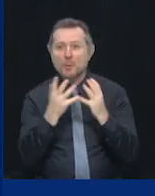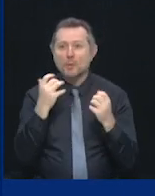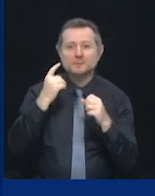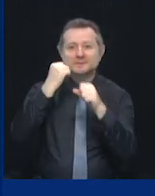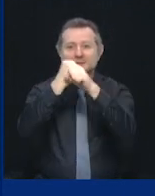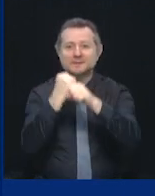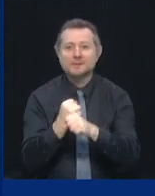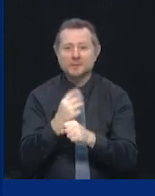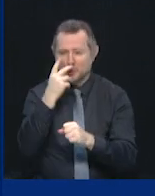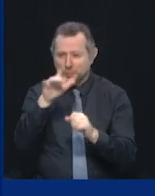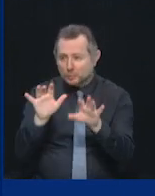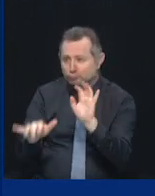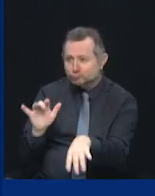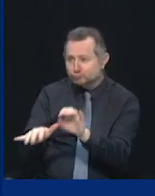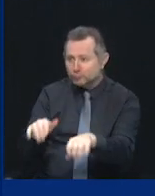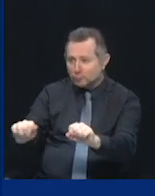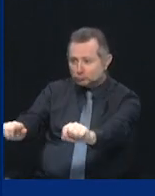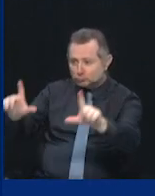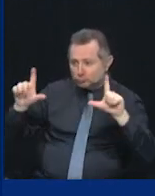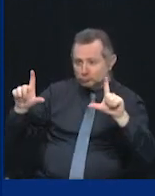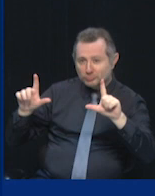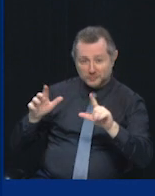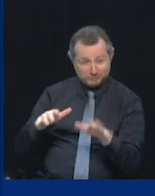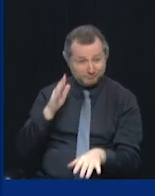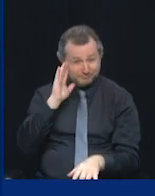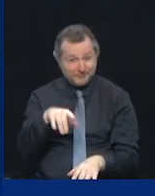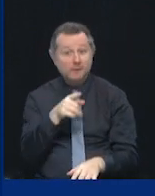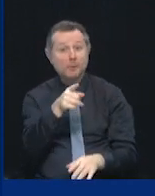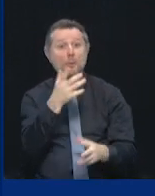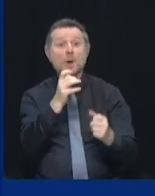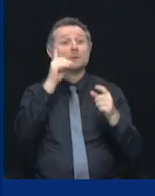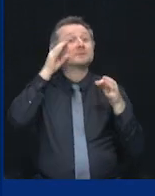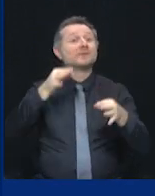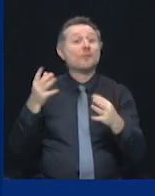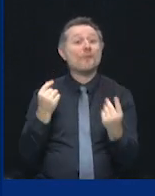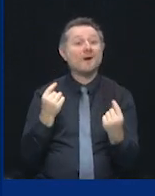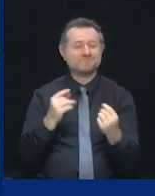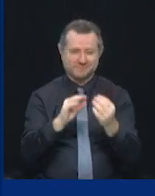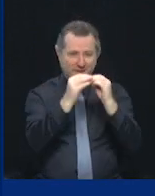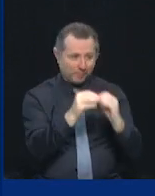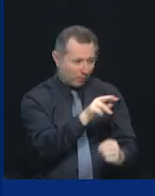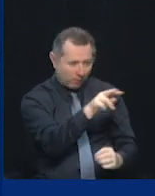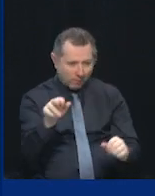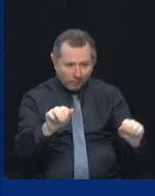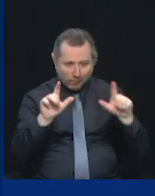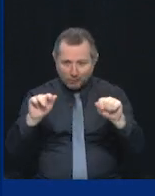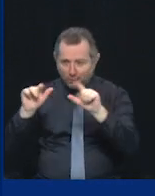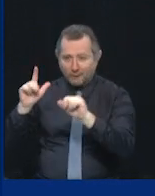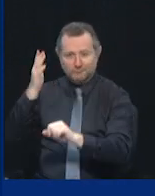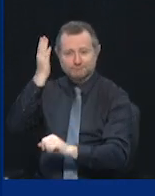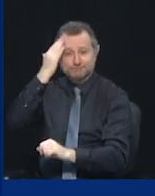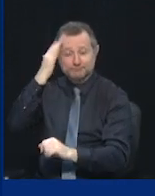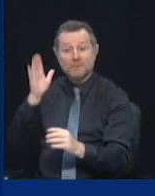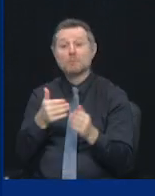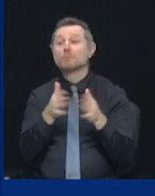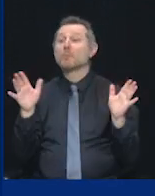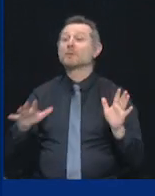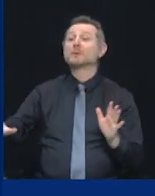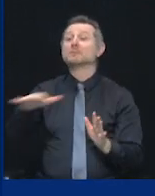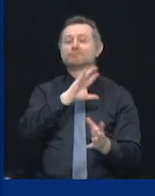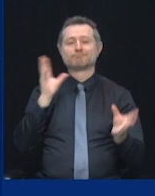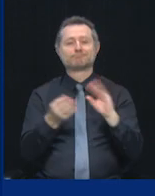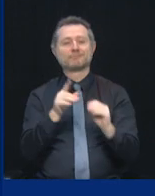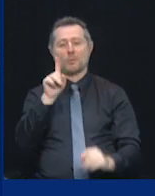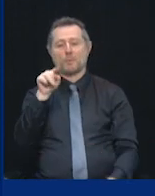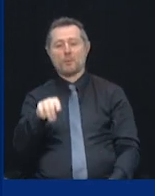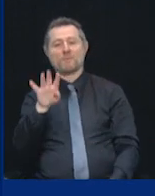numbers because the decisions are based on the numbers. Overall statewide positivity 1.4,